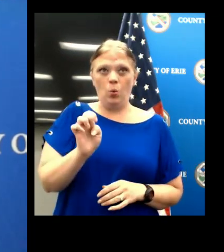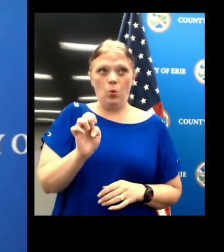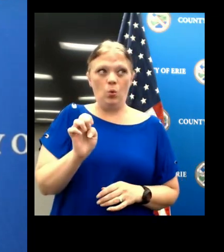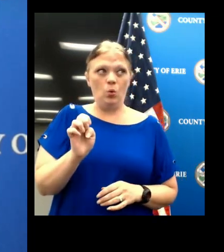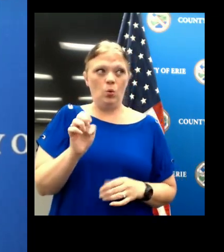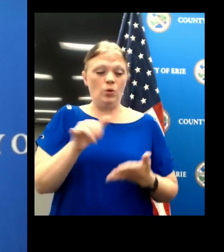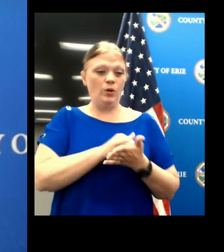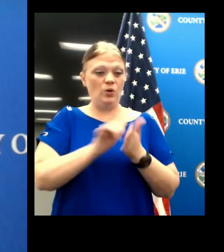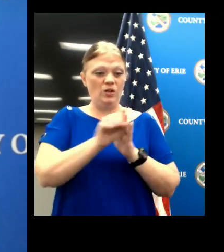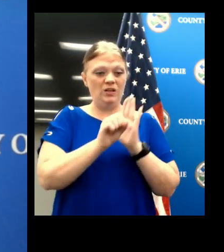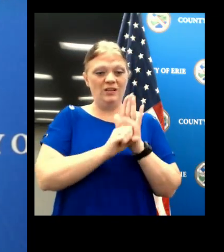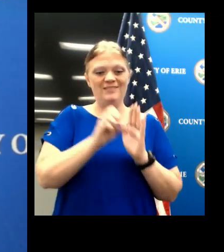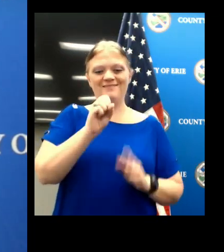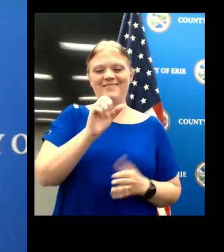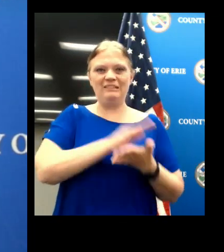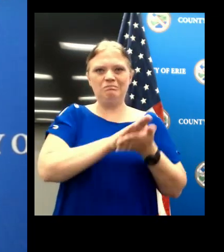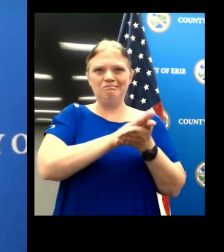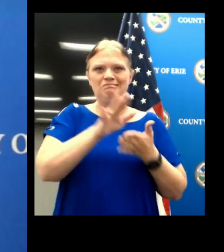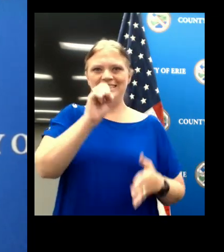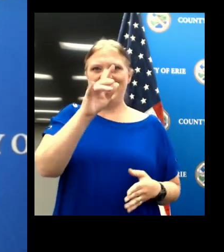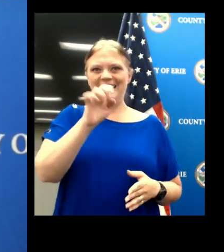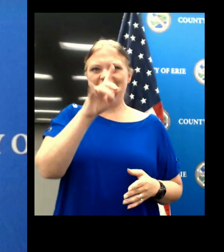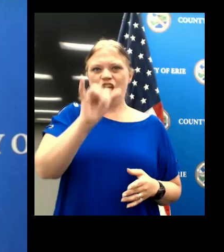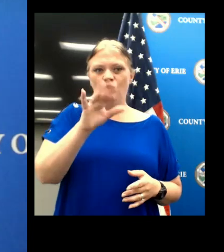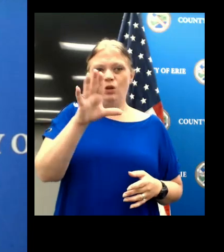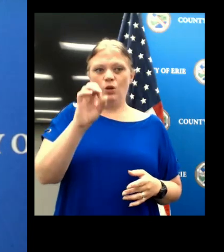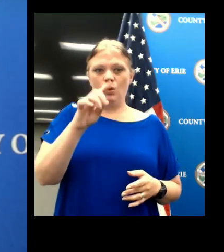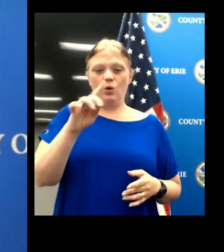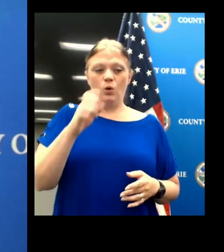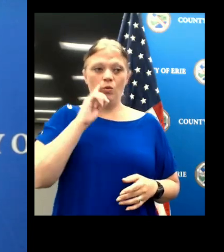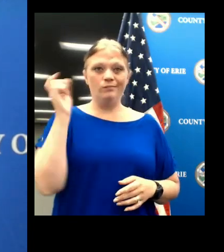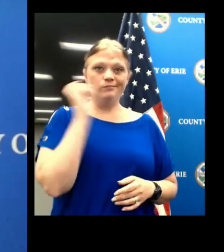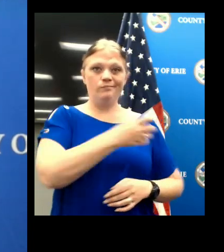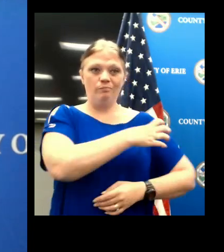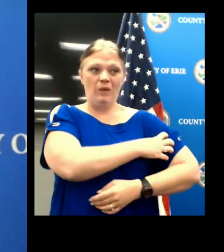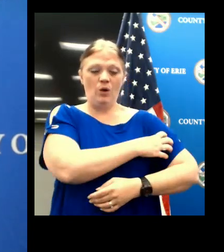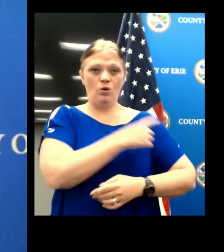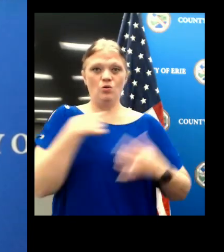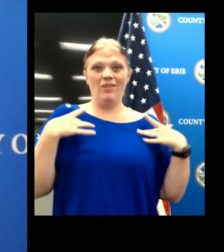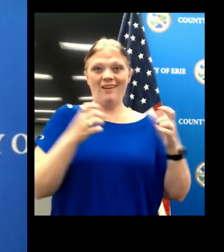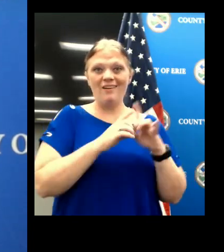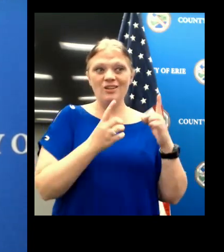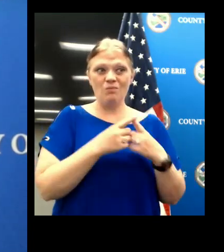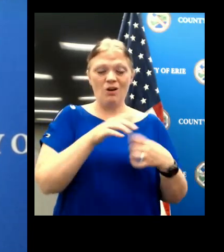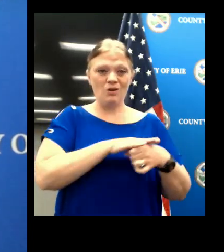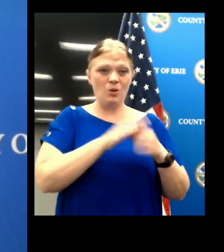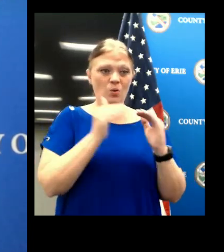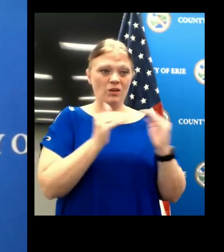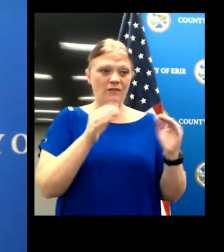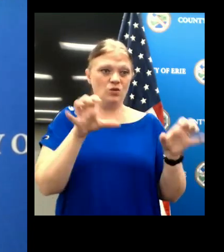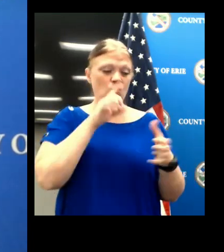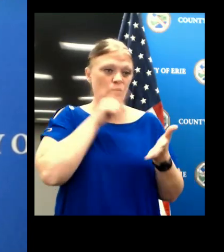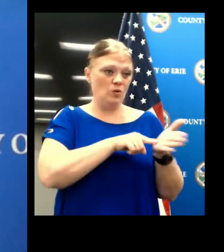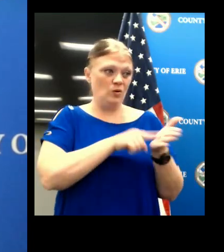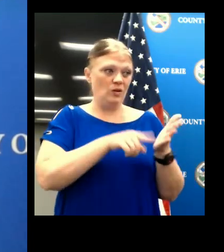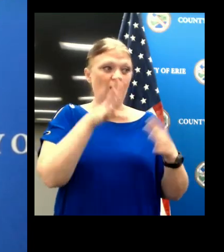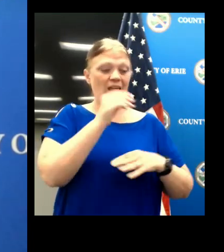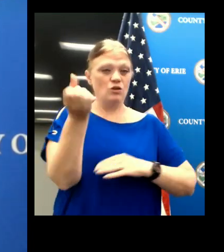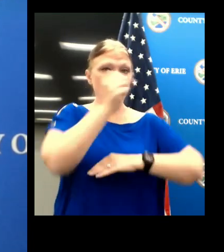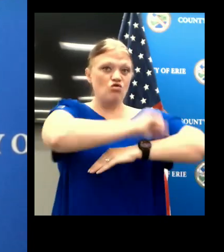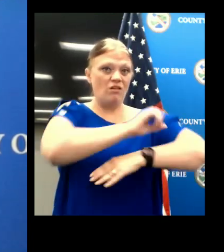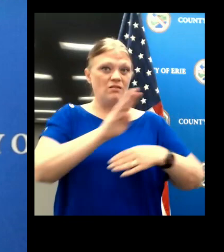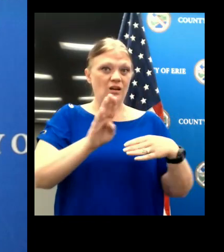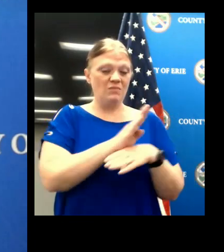this New York State Sanitary Code gives the power to the health department at the local level to do these inspections and to shut down